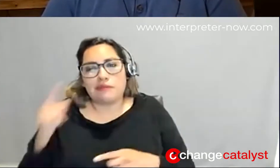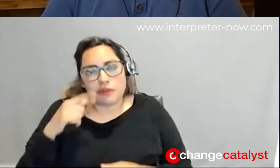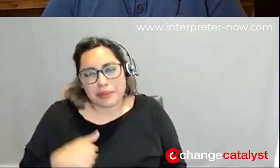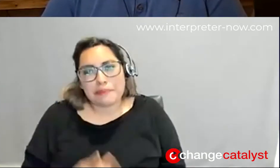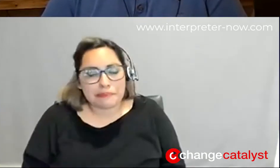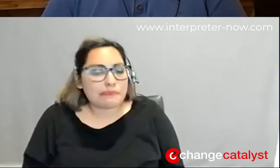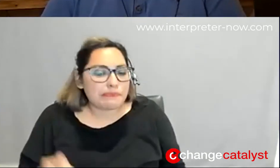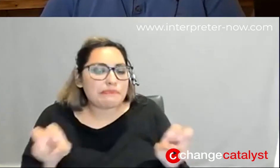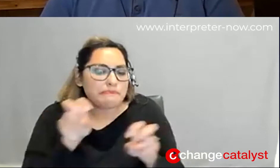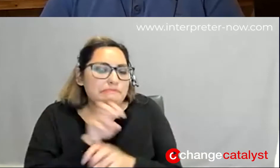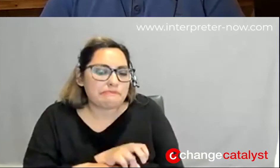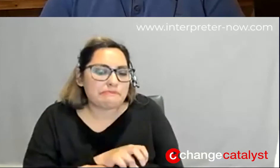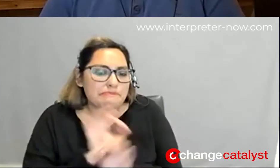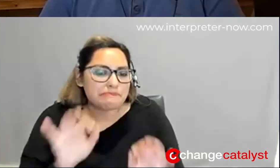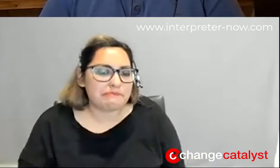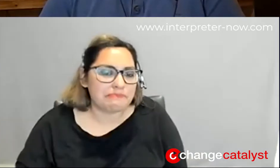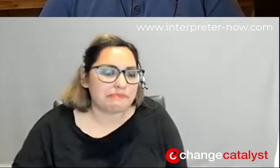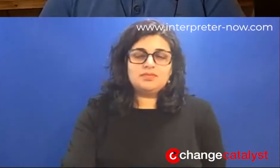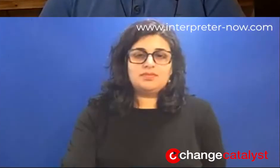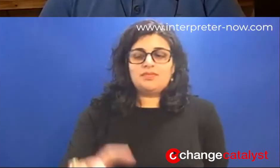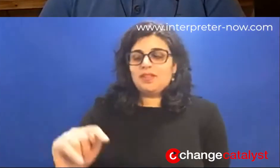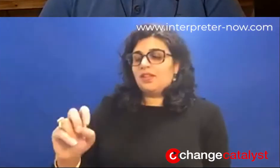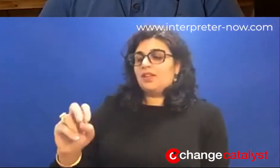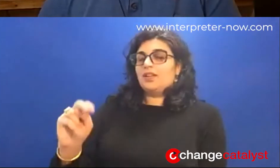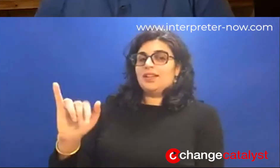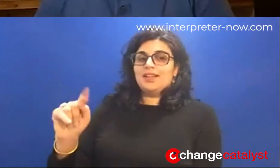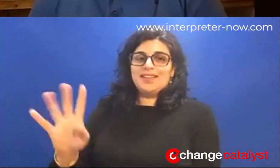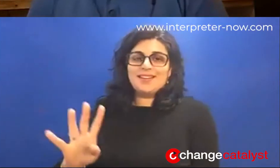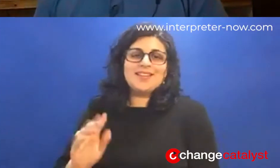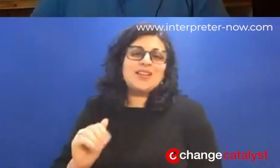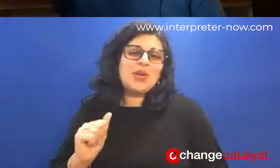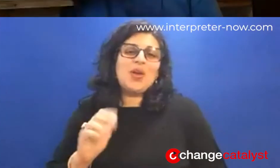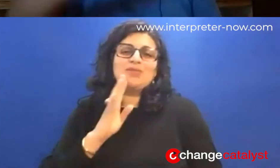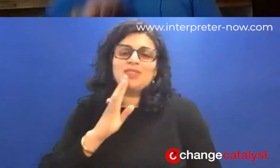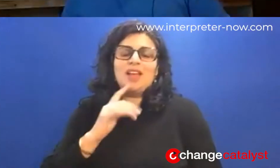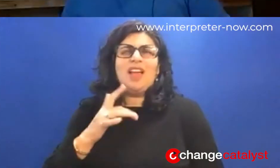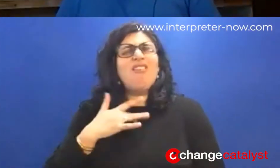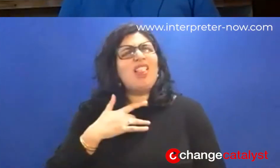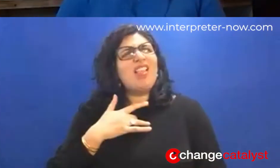I almost felt like I wanted to be in church and amen you. Can I get an